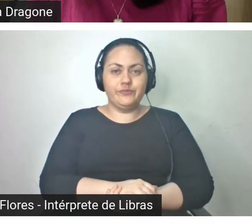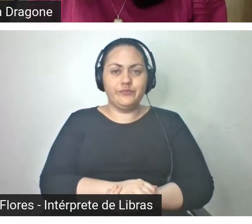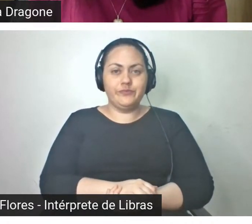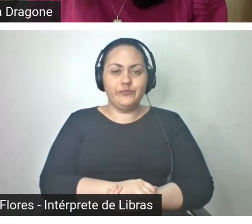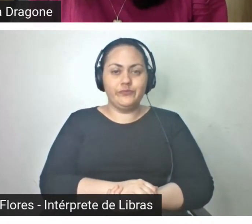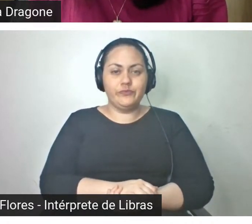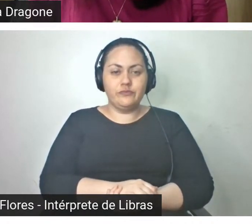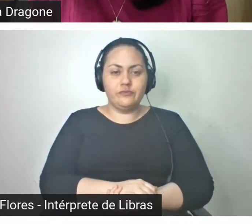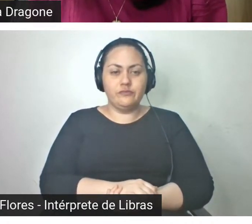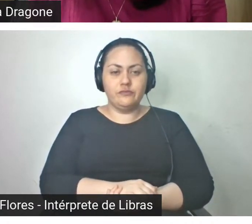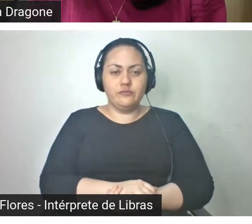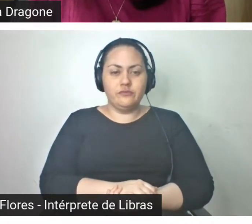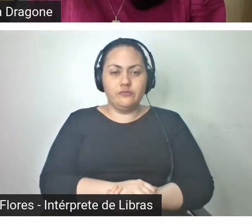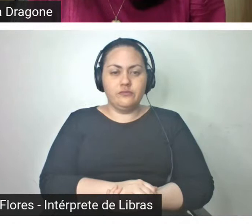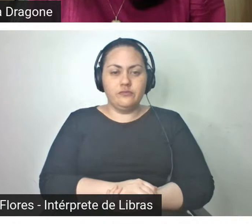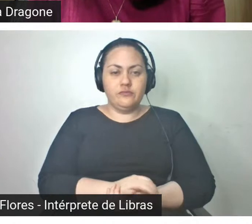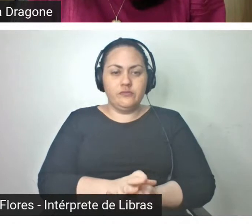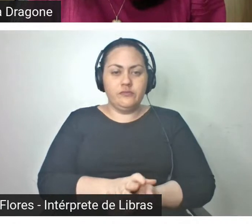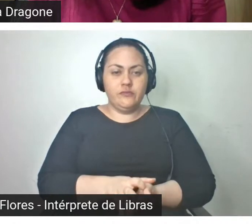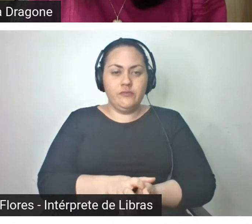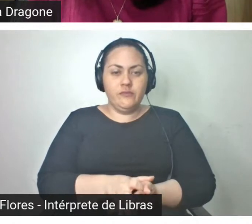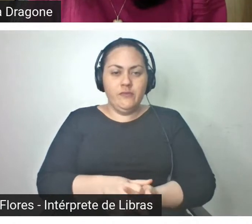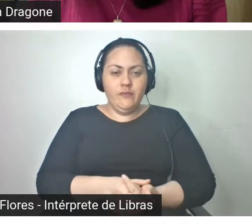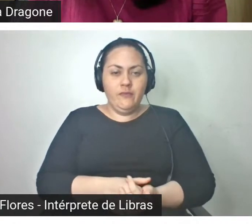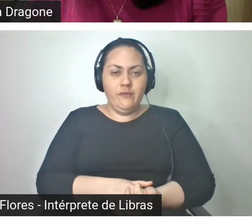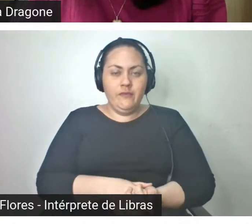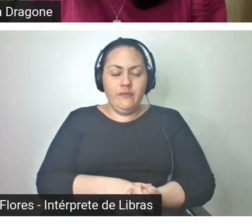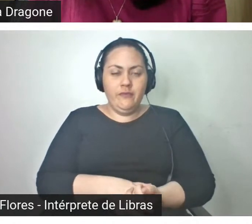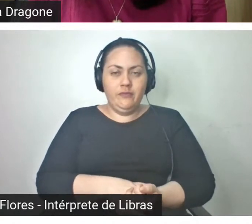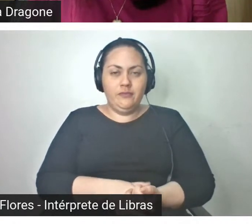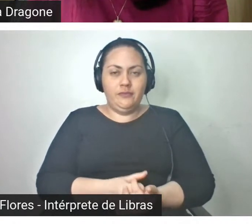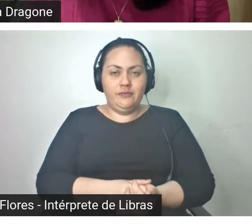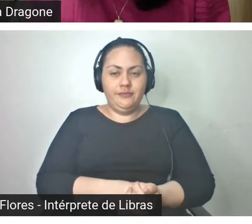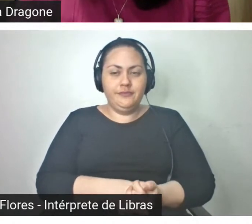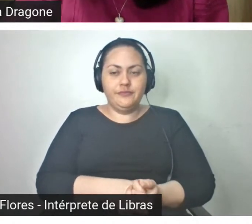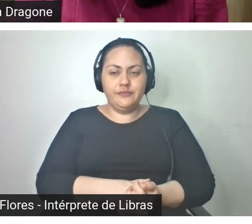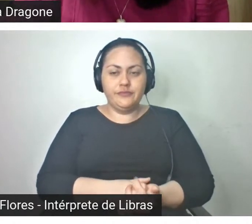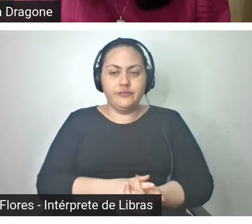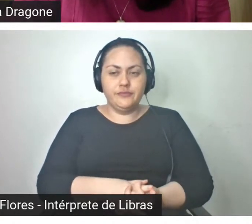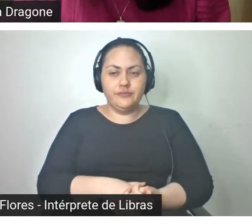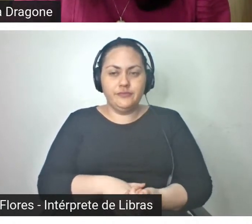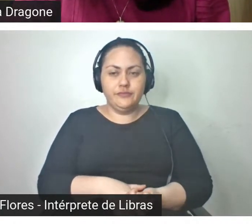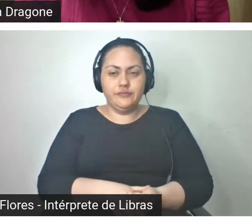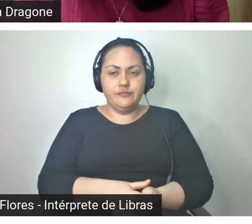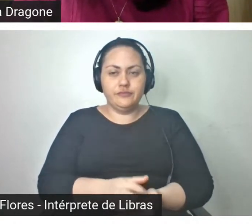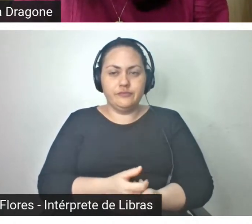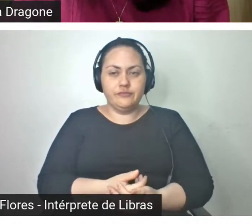the framing, the investment or the funding models